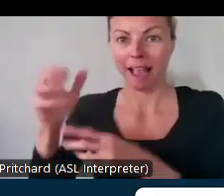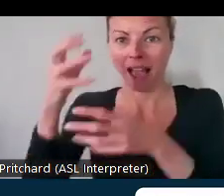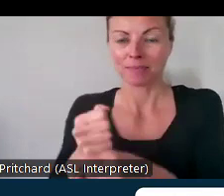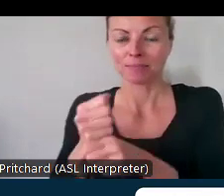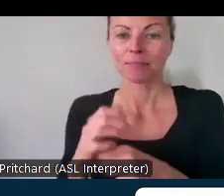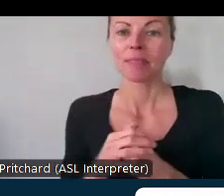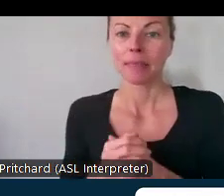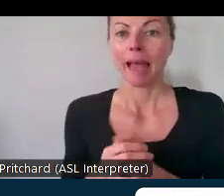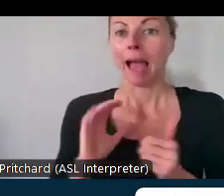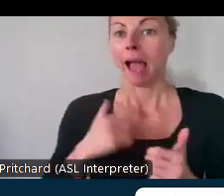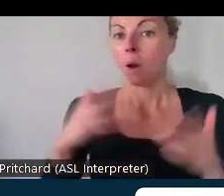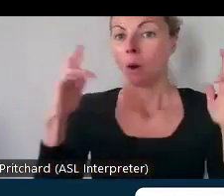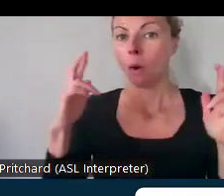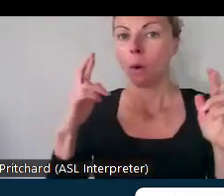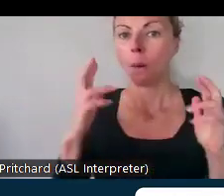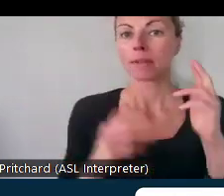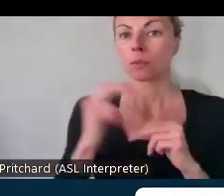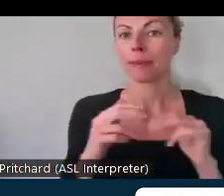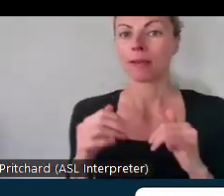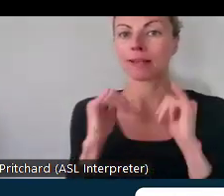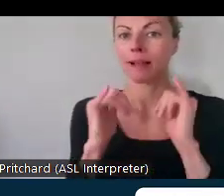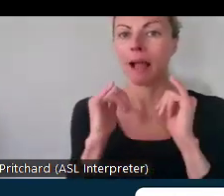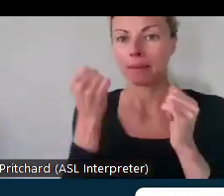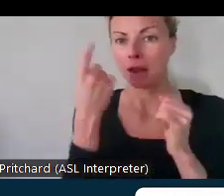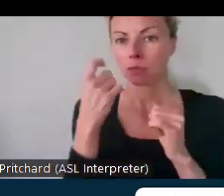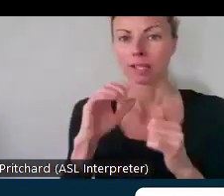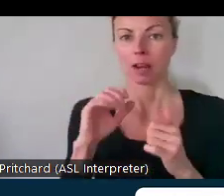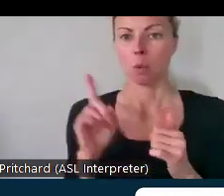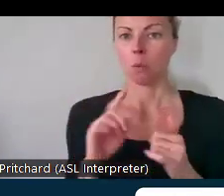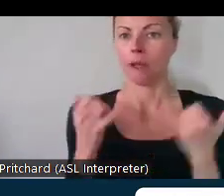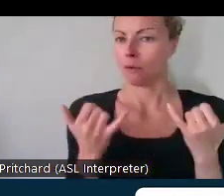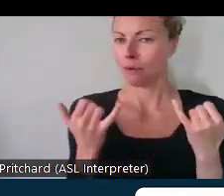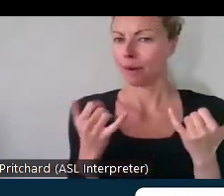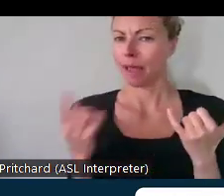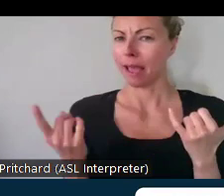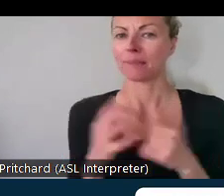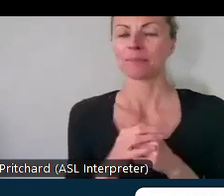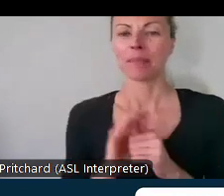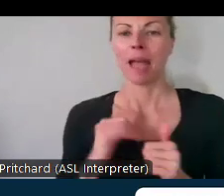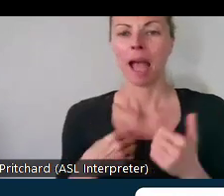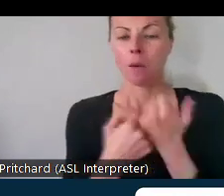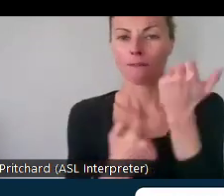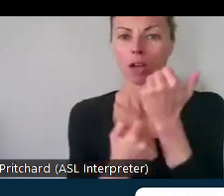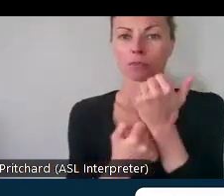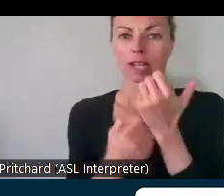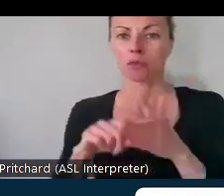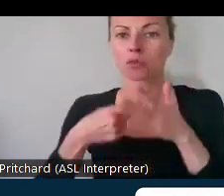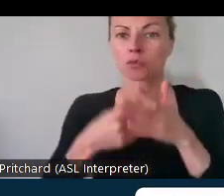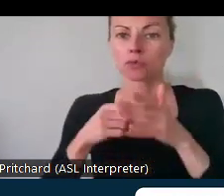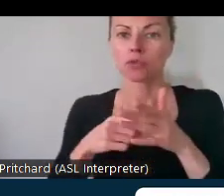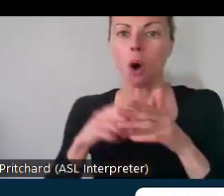common understanding of where we are currently today. This foundation serves as a springboard for future